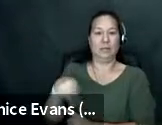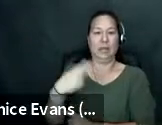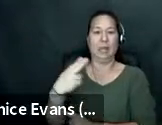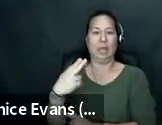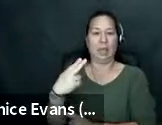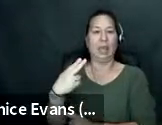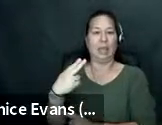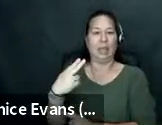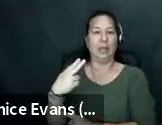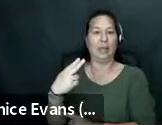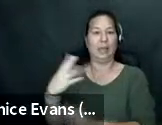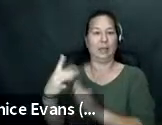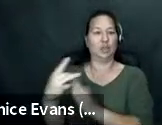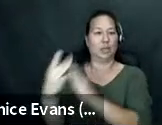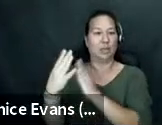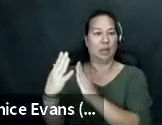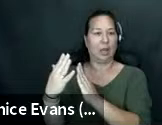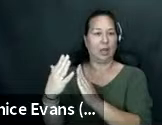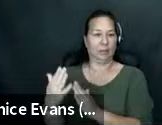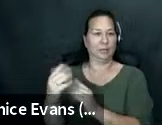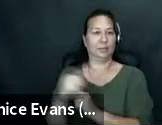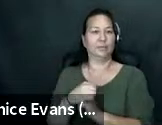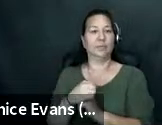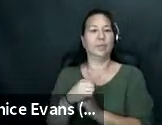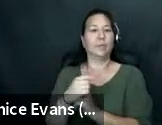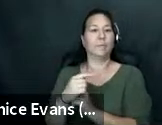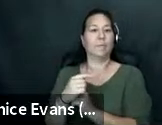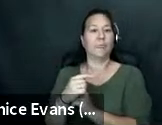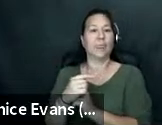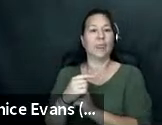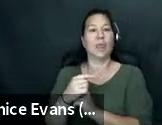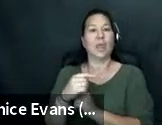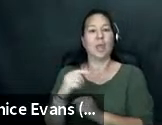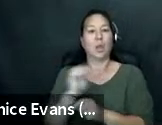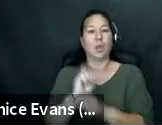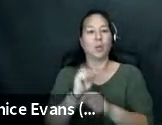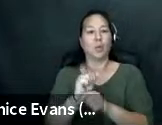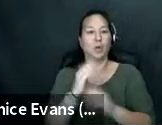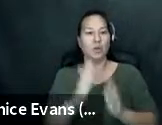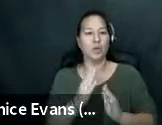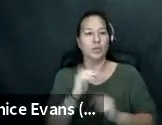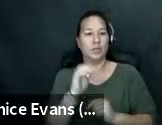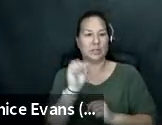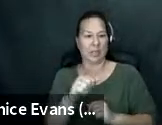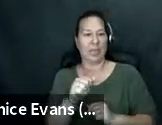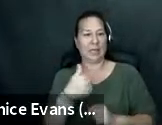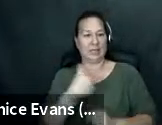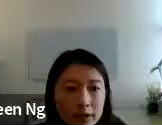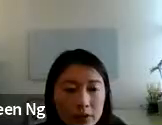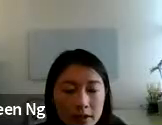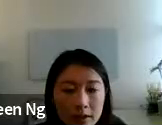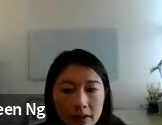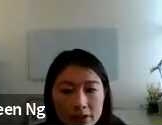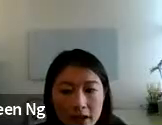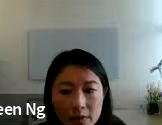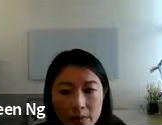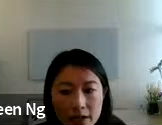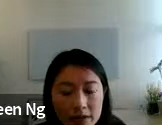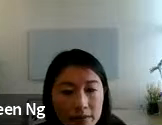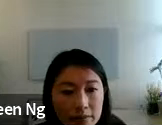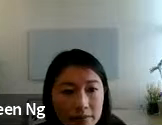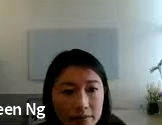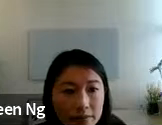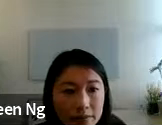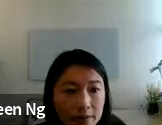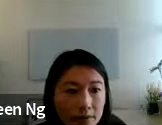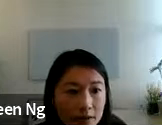Physical distancing not required for employees regardless of vaccination status. However, it is only required during a major